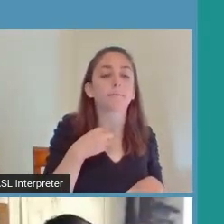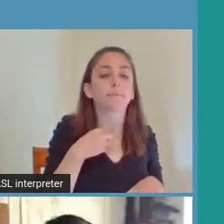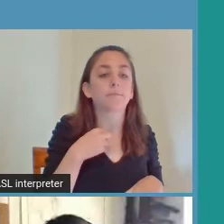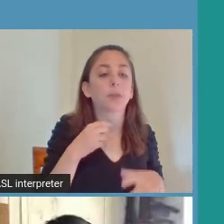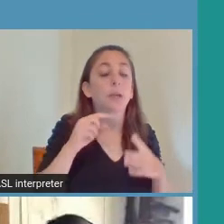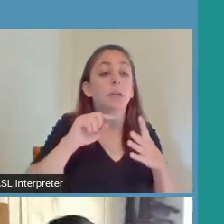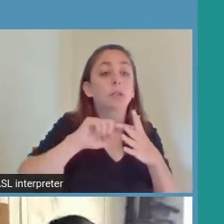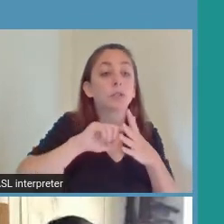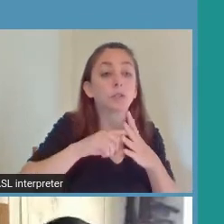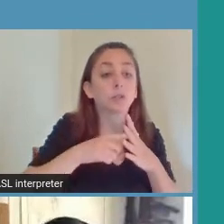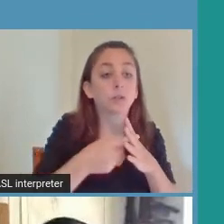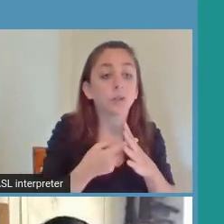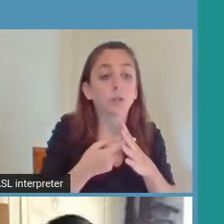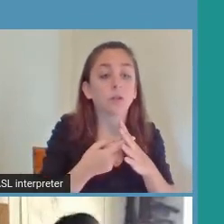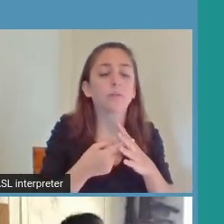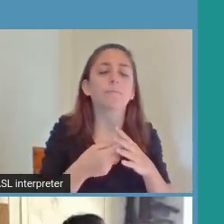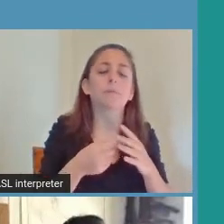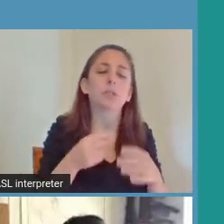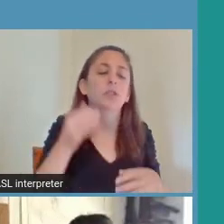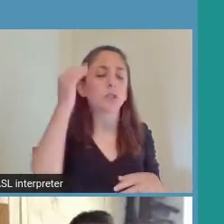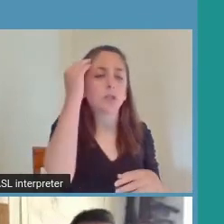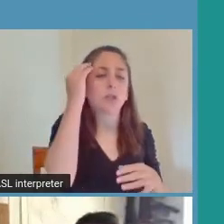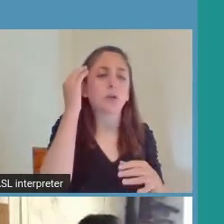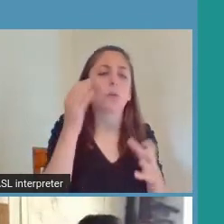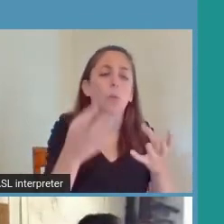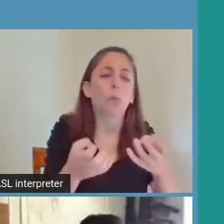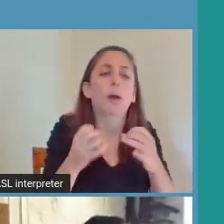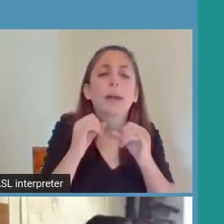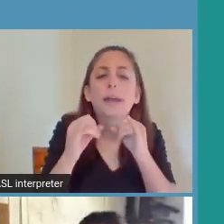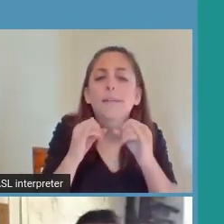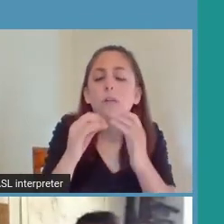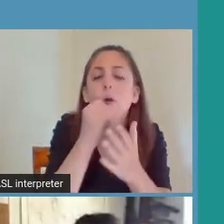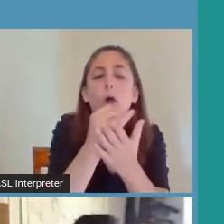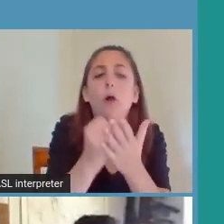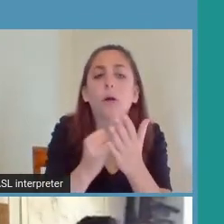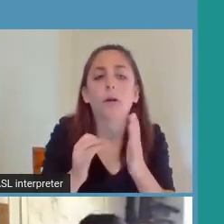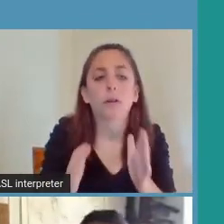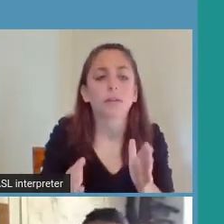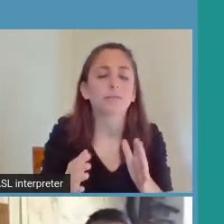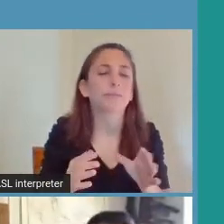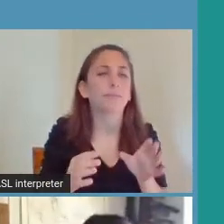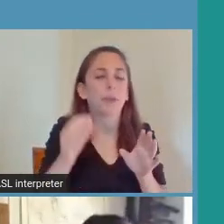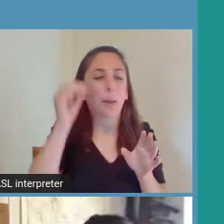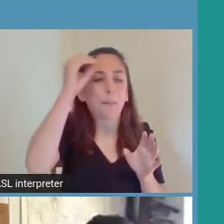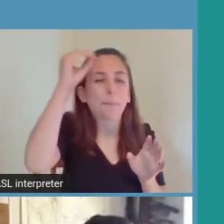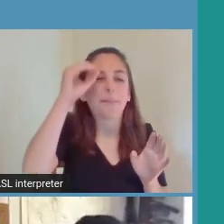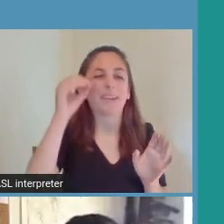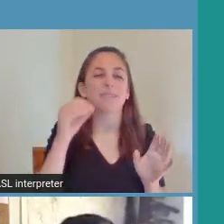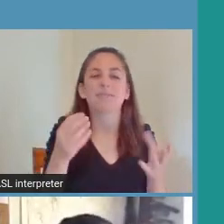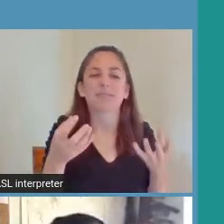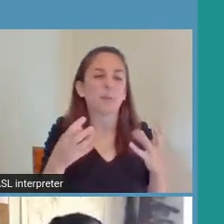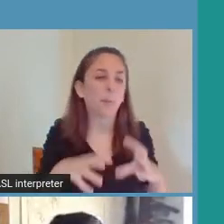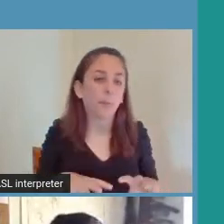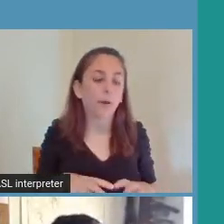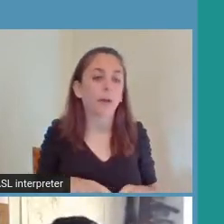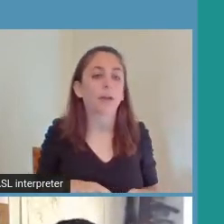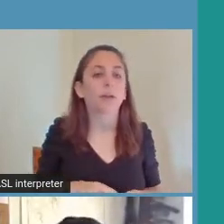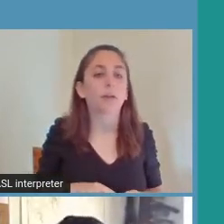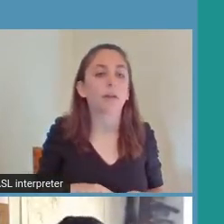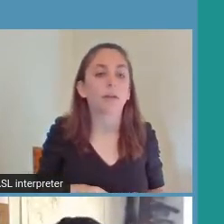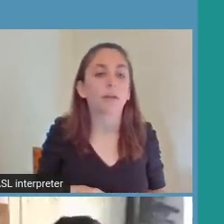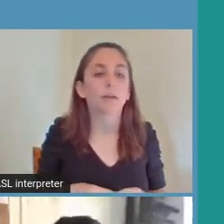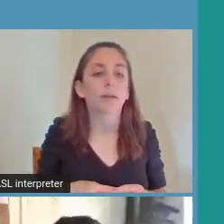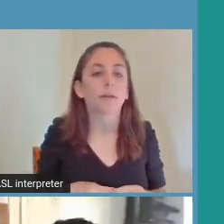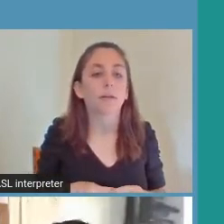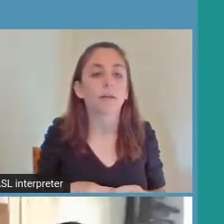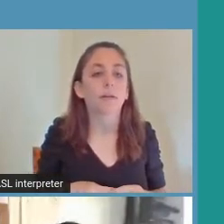knew I wanted to interview artists. I didn't want this to be an opinion piece about me. I didn't want to have Joe's thought of the day, you know, because I mean, that's